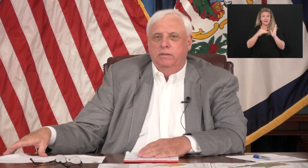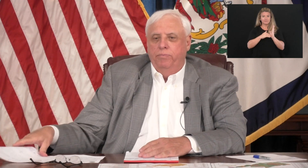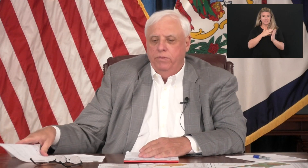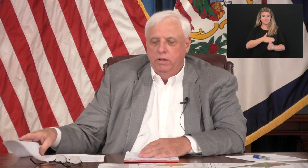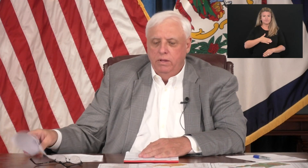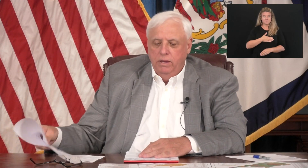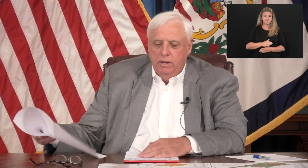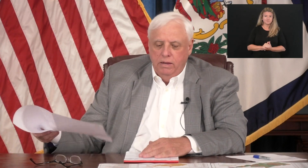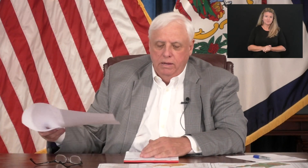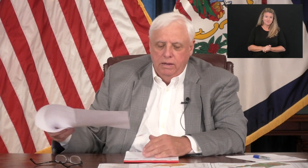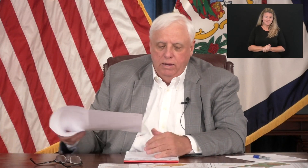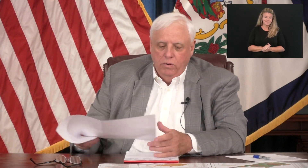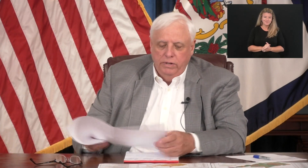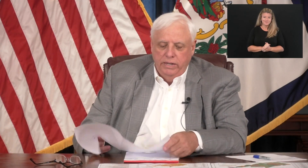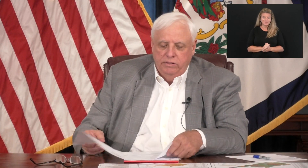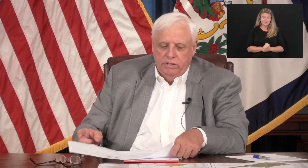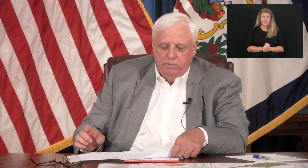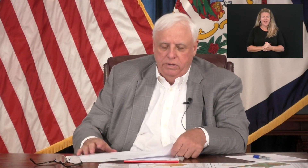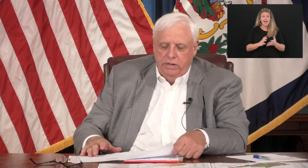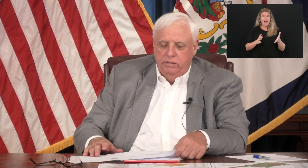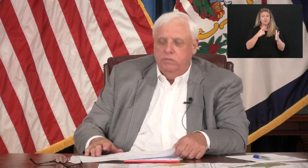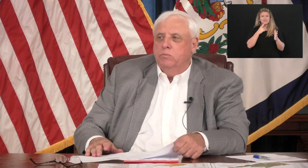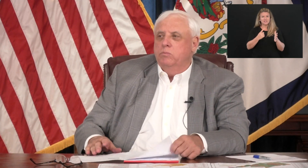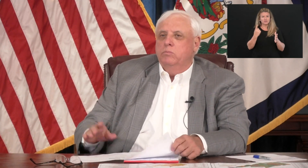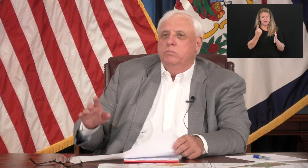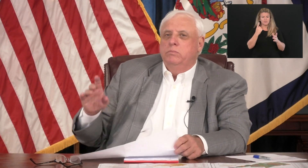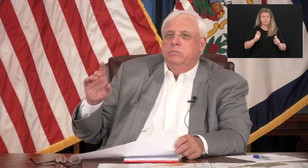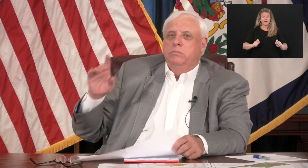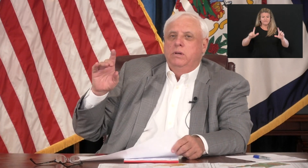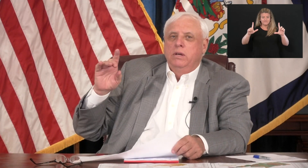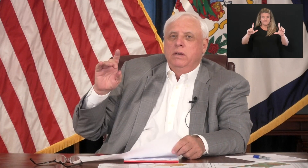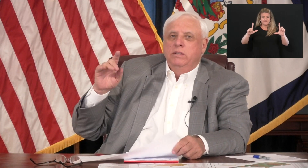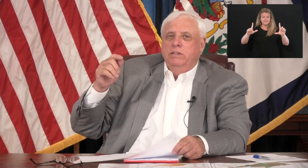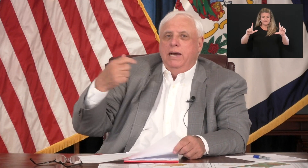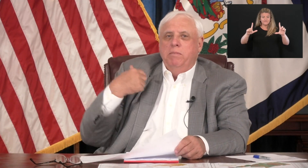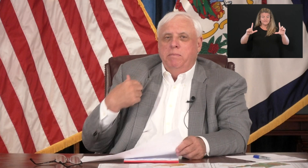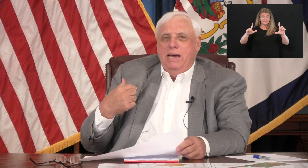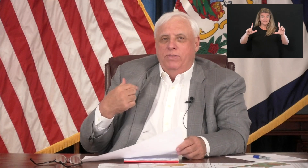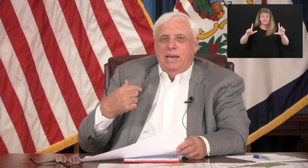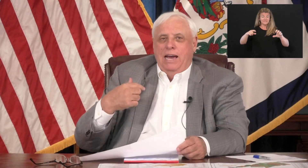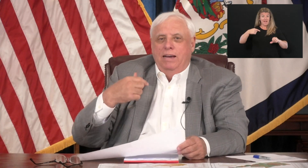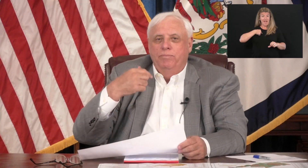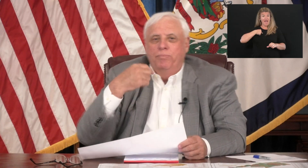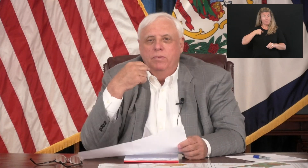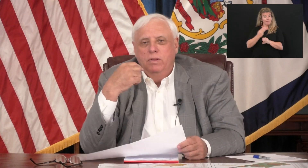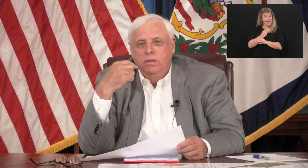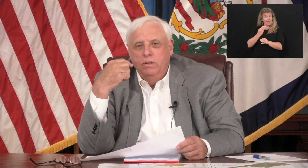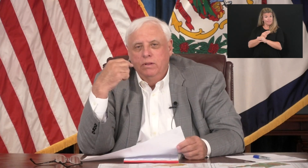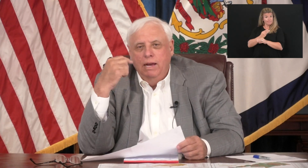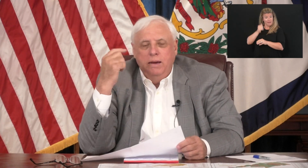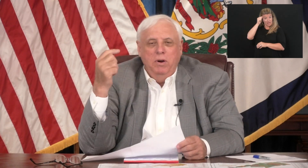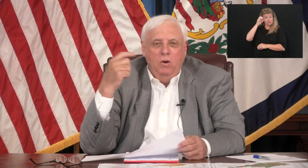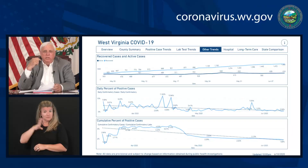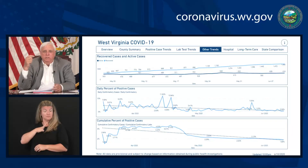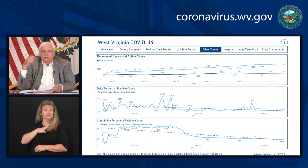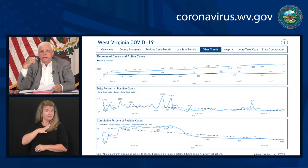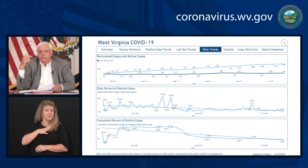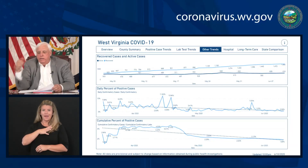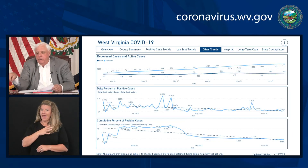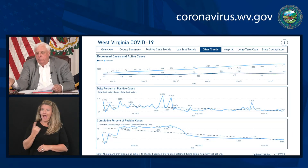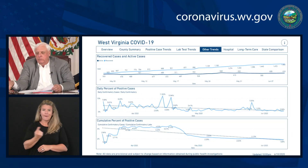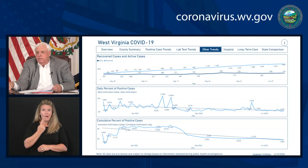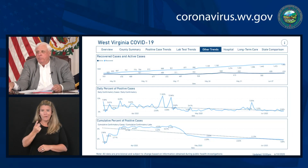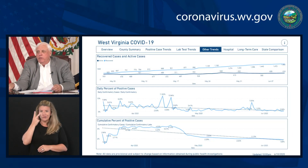second. I want to tell you something that is, you see, I'm a math guy. I'm always looking